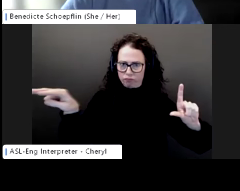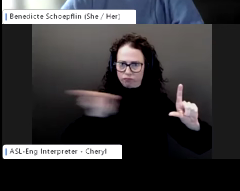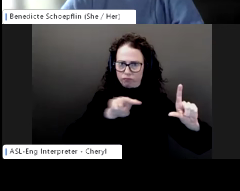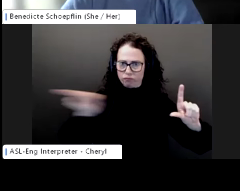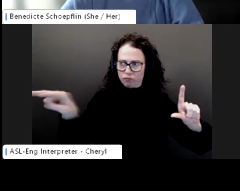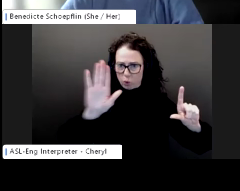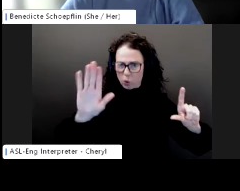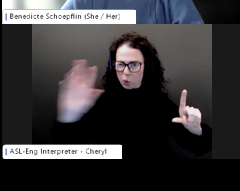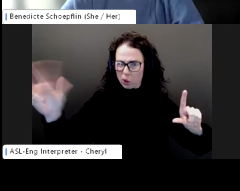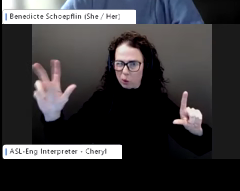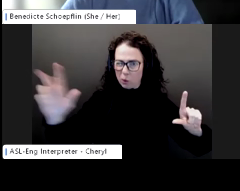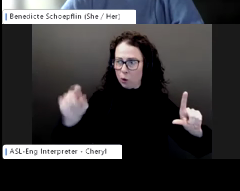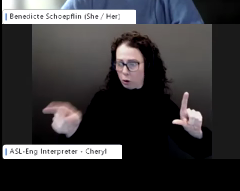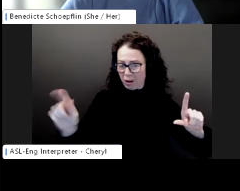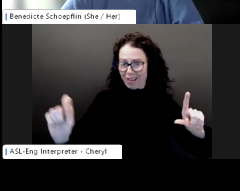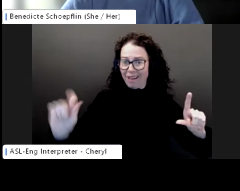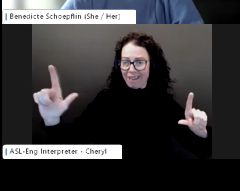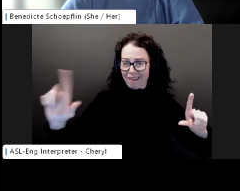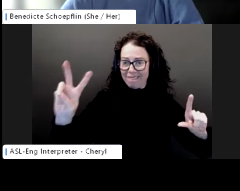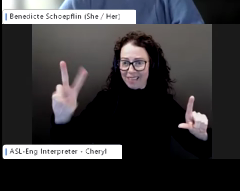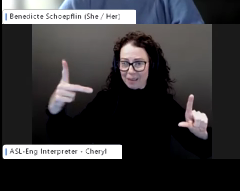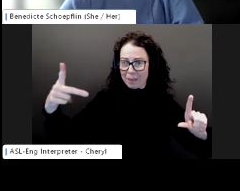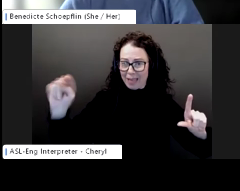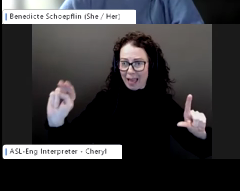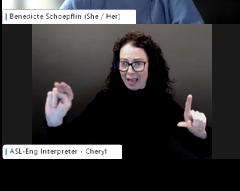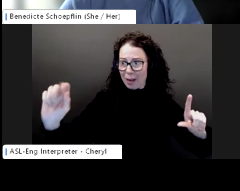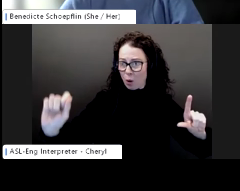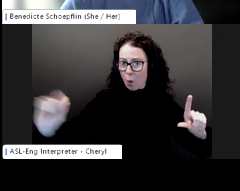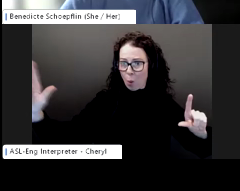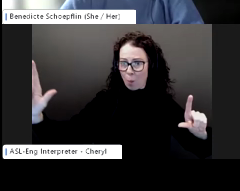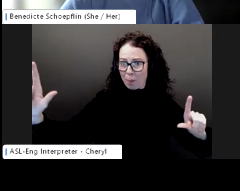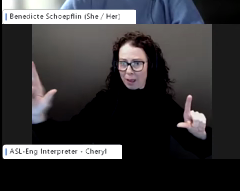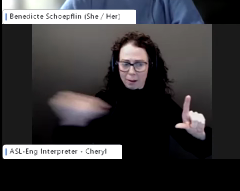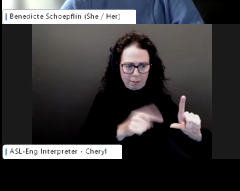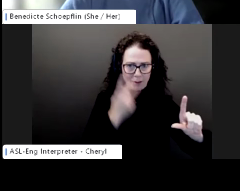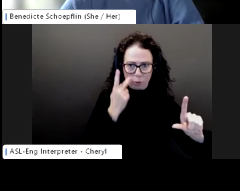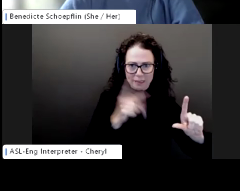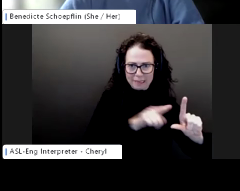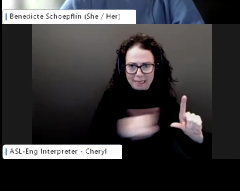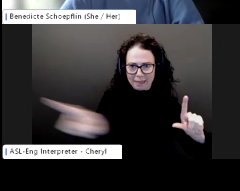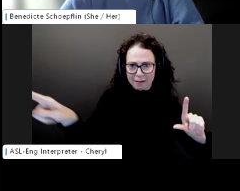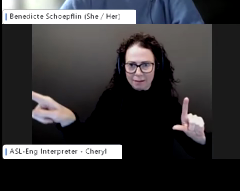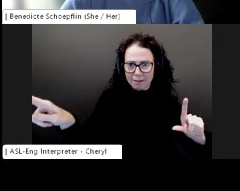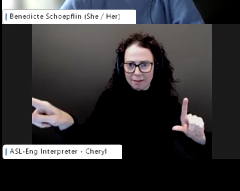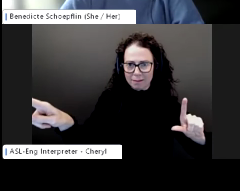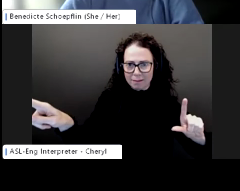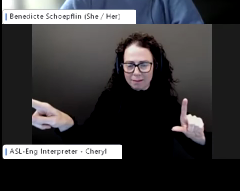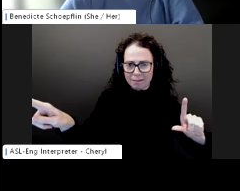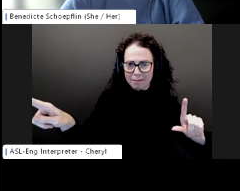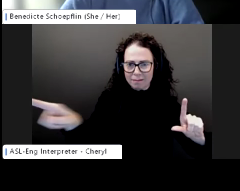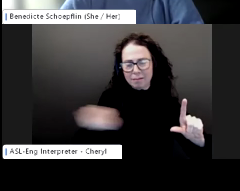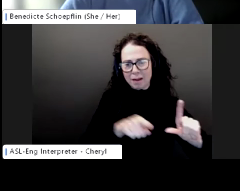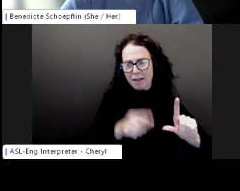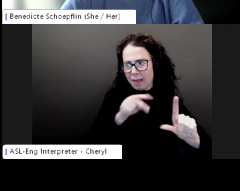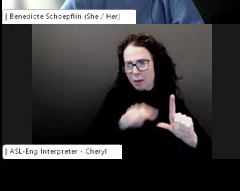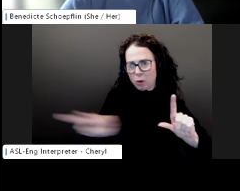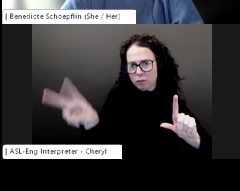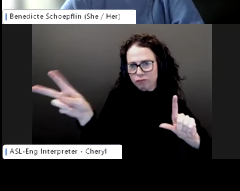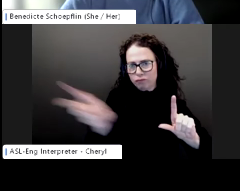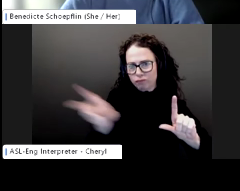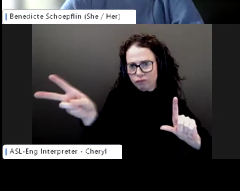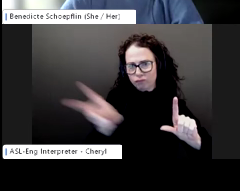your computer is irrelevant. They will end up seeing the screen of the VPN and they'll watch you as you're